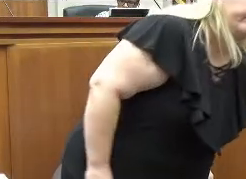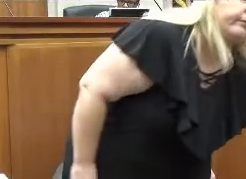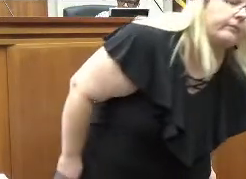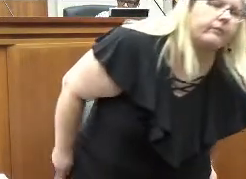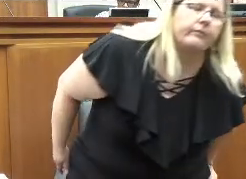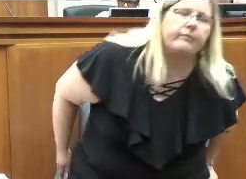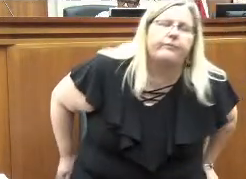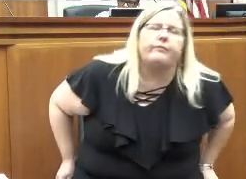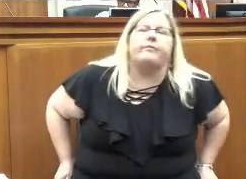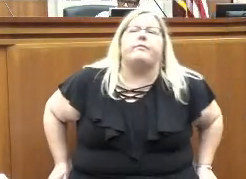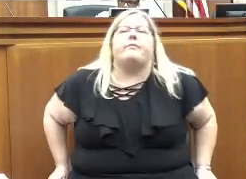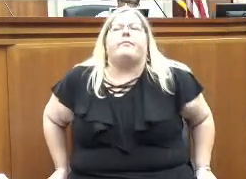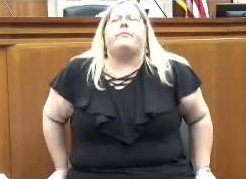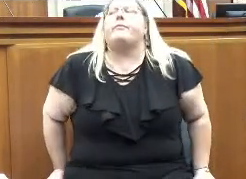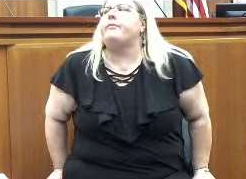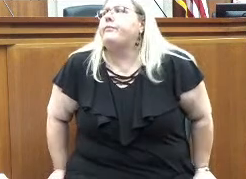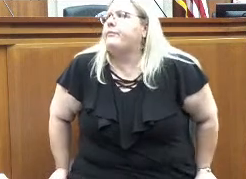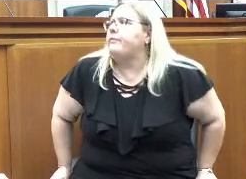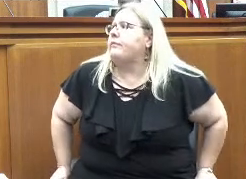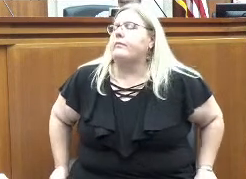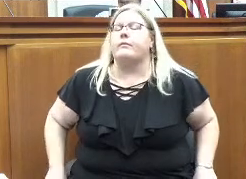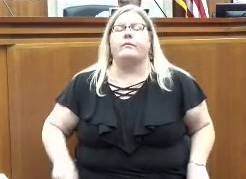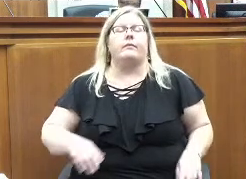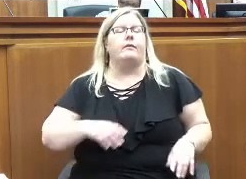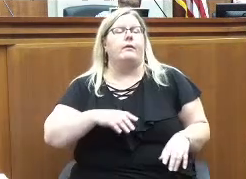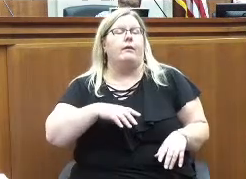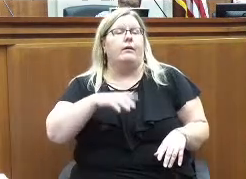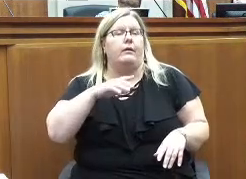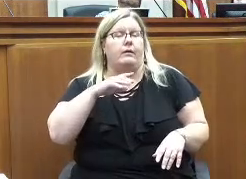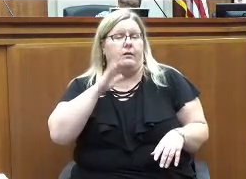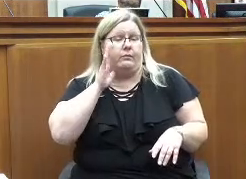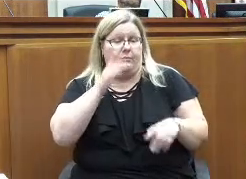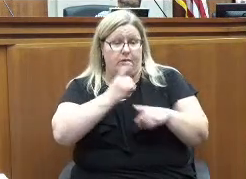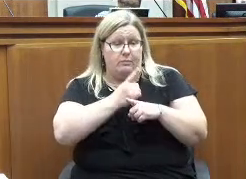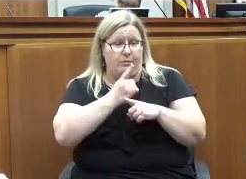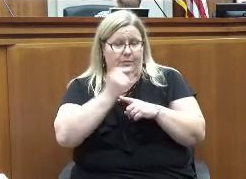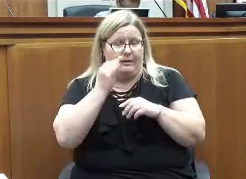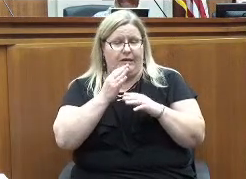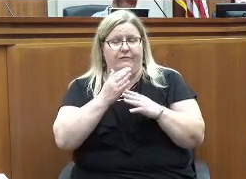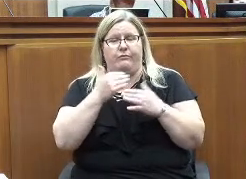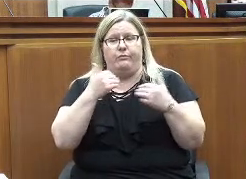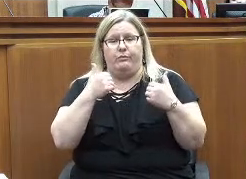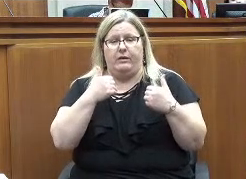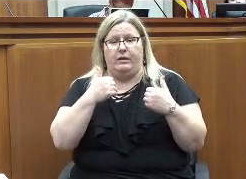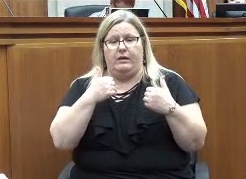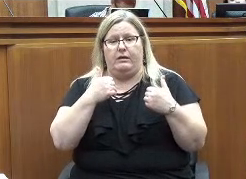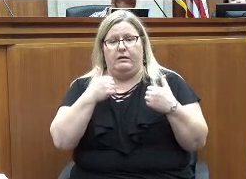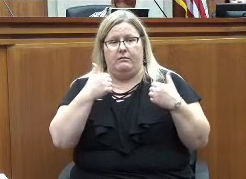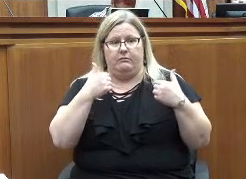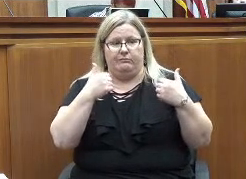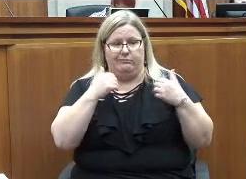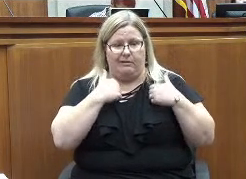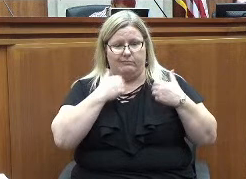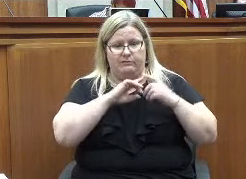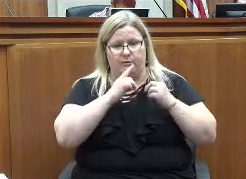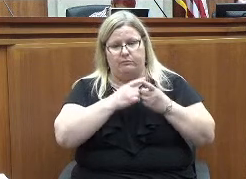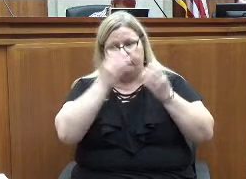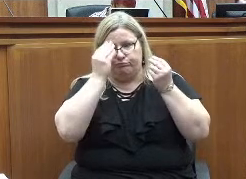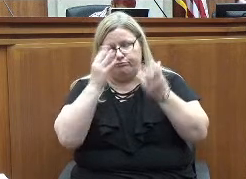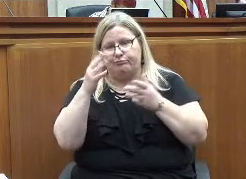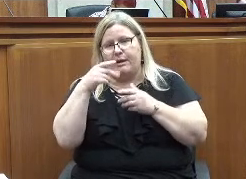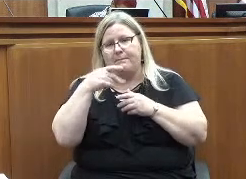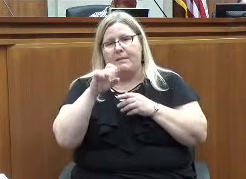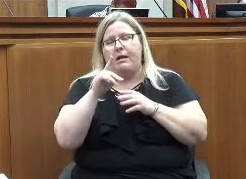is it appropriate for us then to direct the department in a motion to notify pod operators